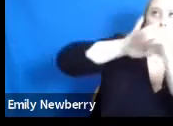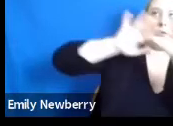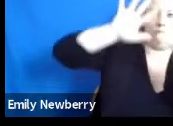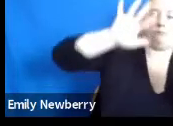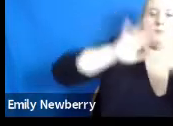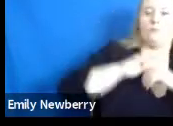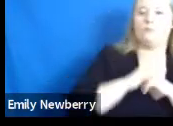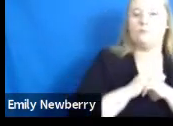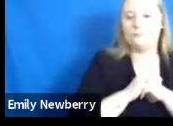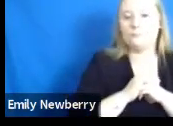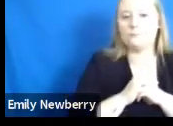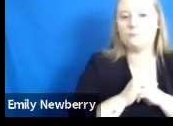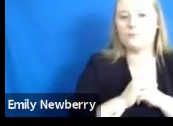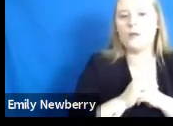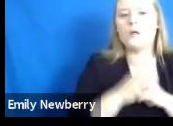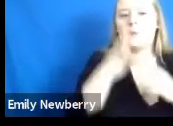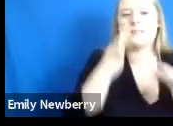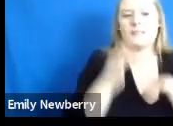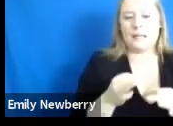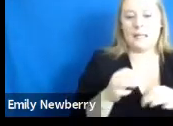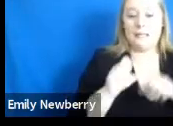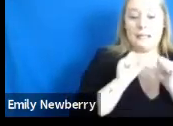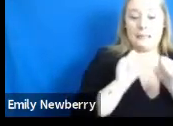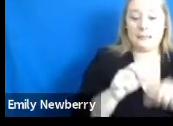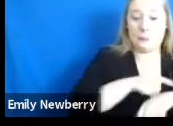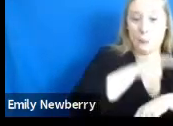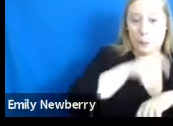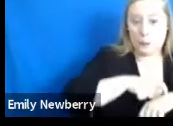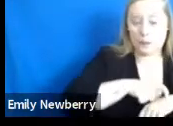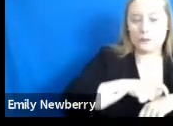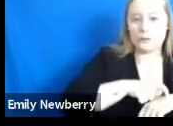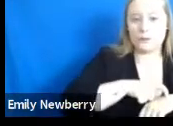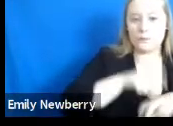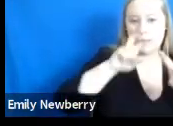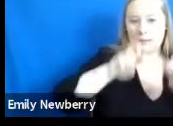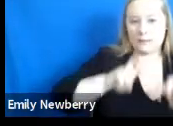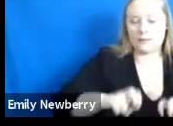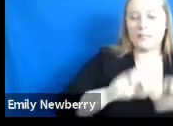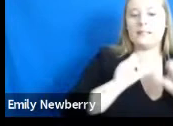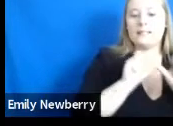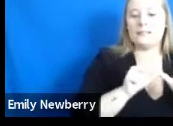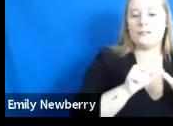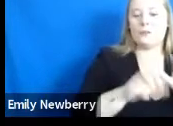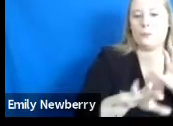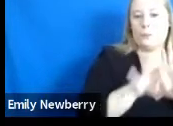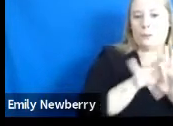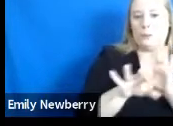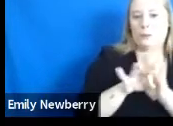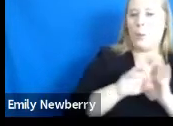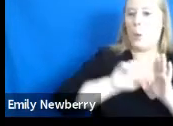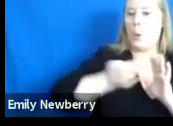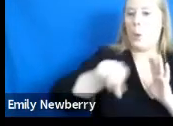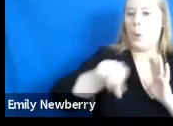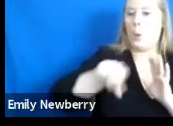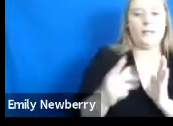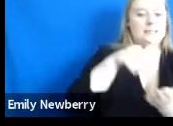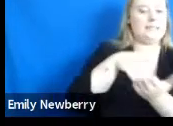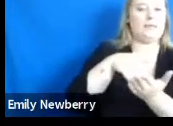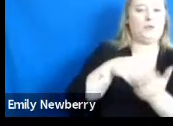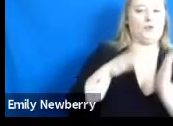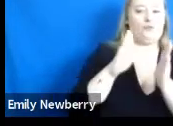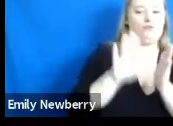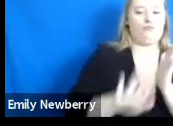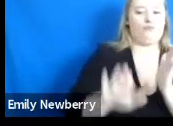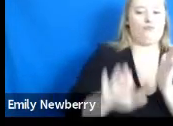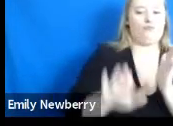we decided to do for the long-term analysis was to collect samples only from the center and side of the